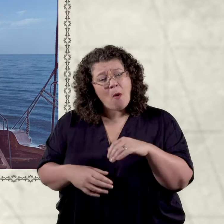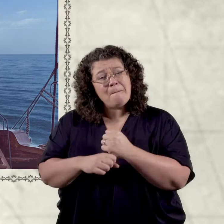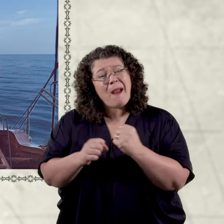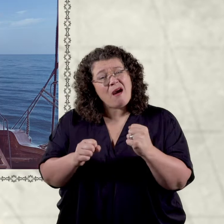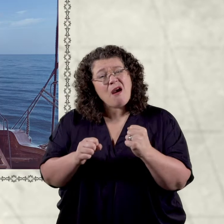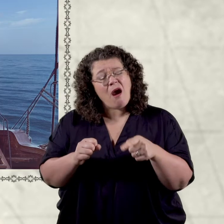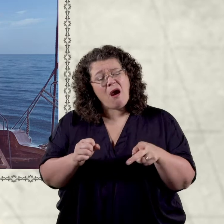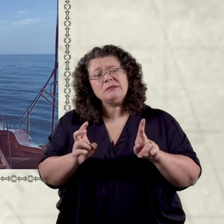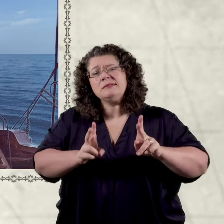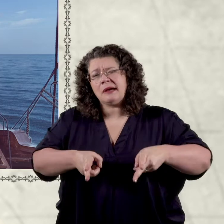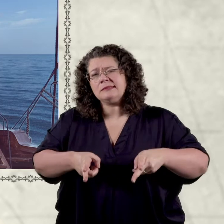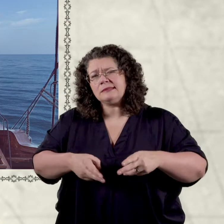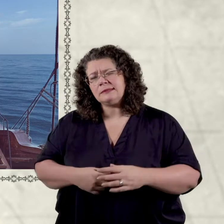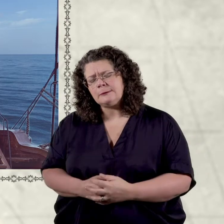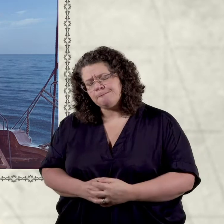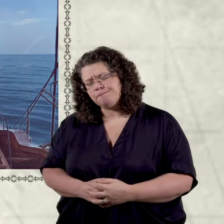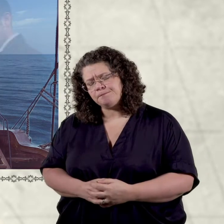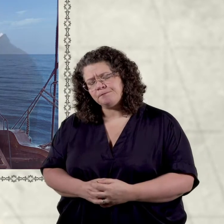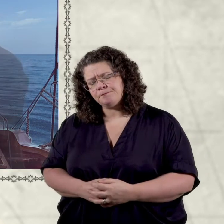Bangor died.